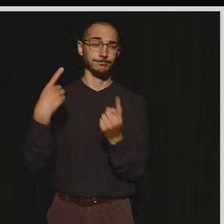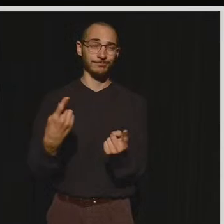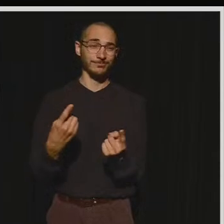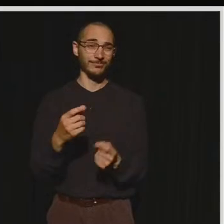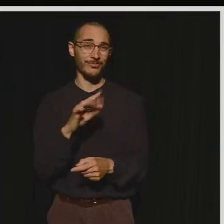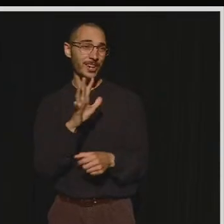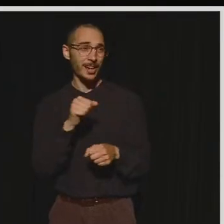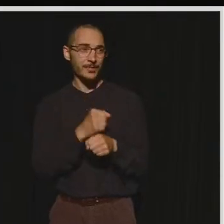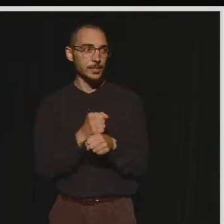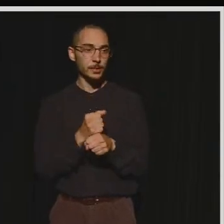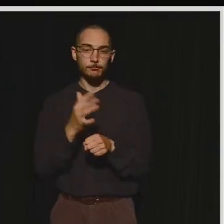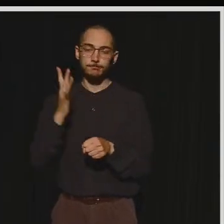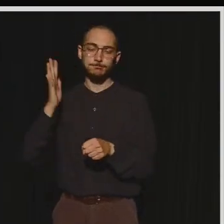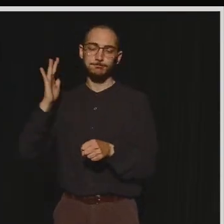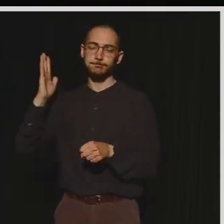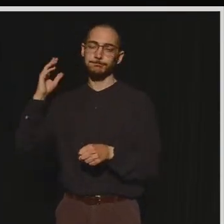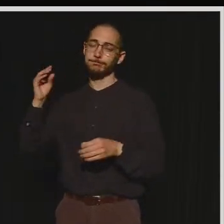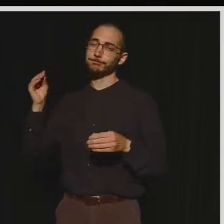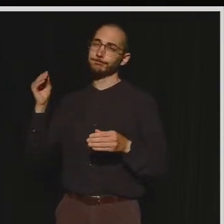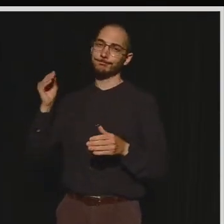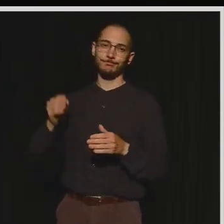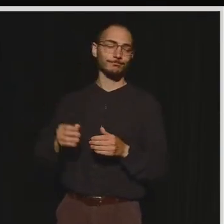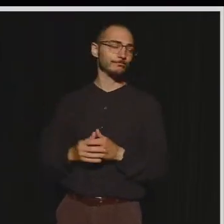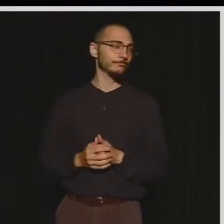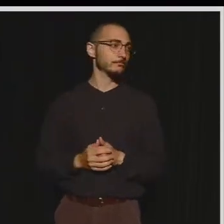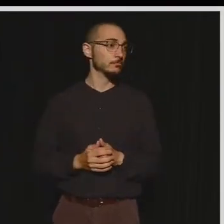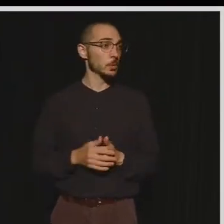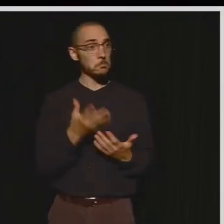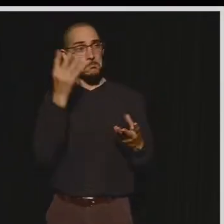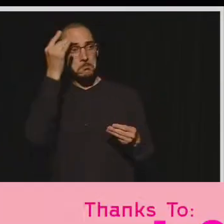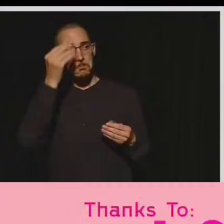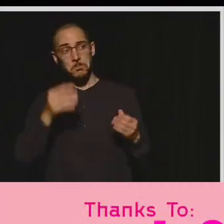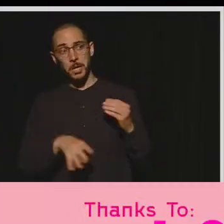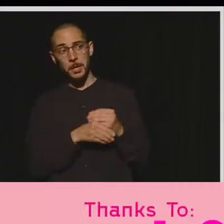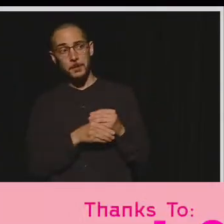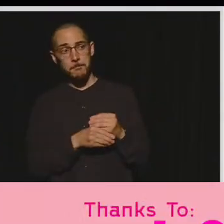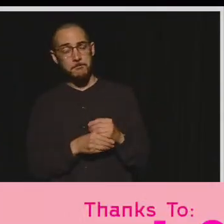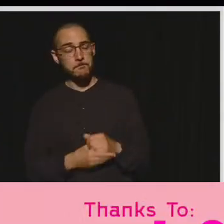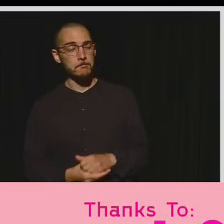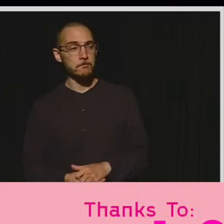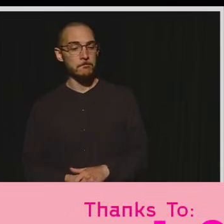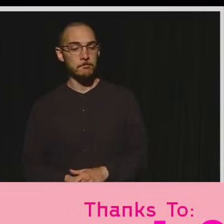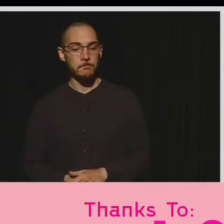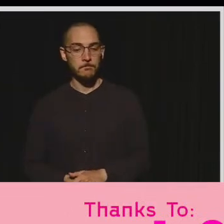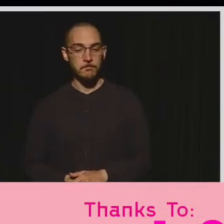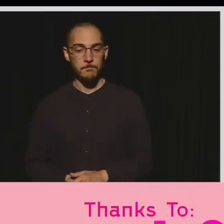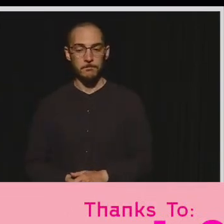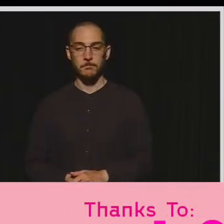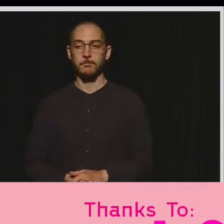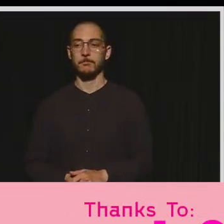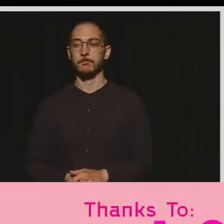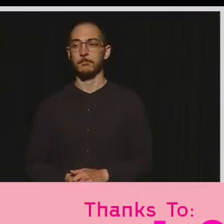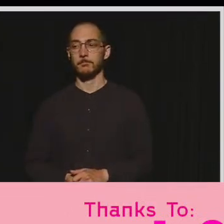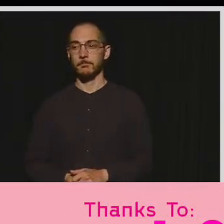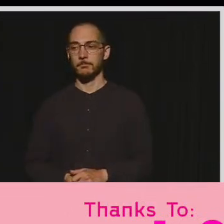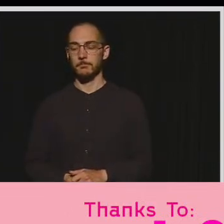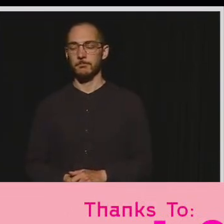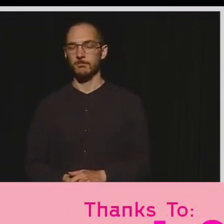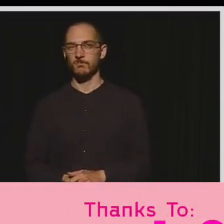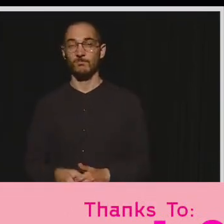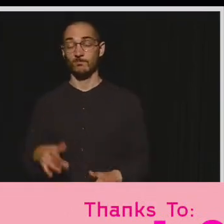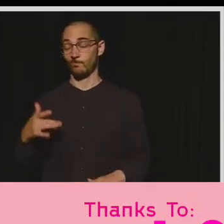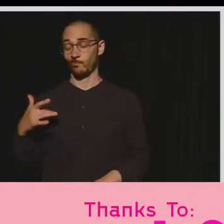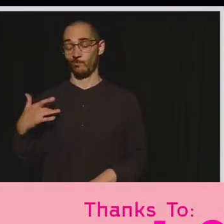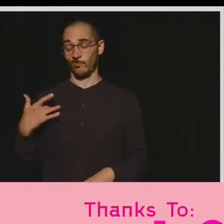old. Your thoughts? Yeah, I feel like we've been having this conversation. It's a tired conversation because I've